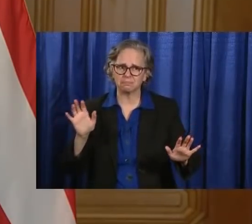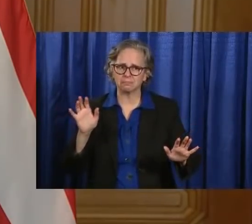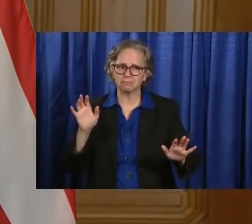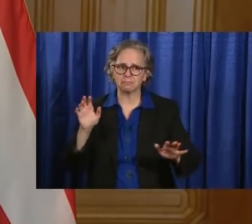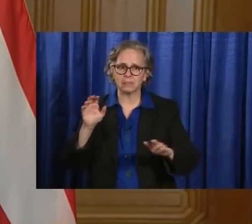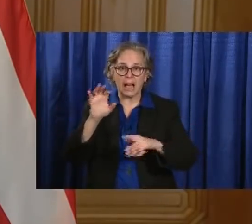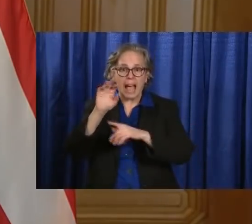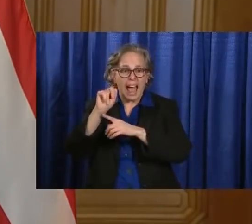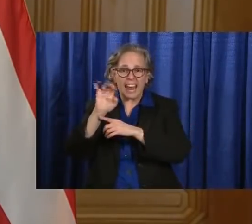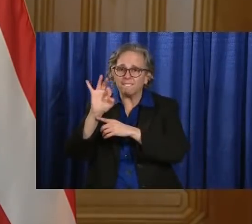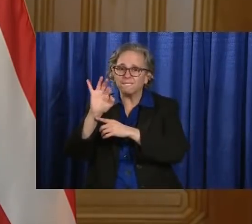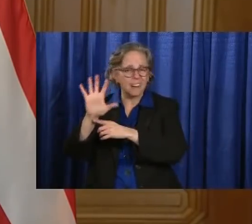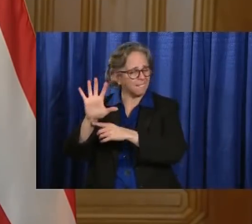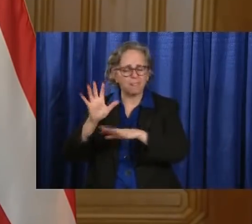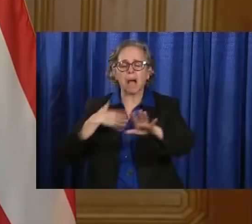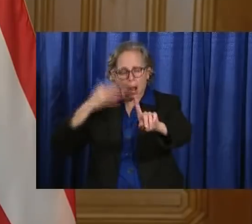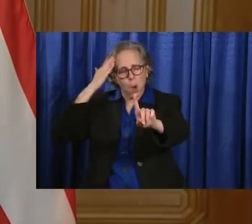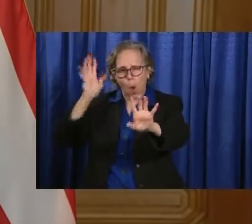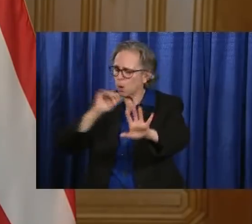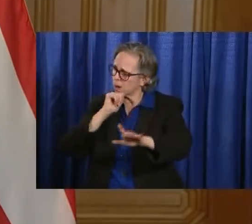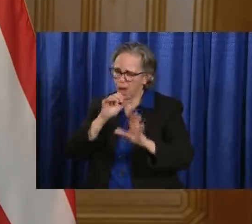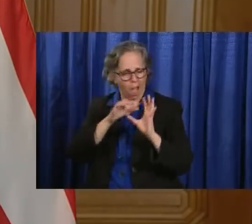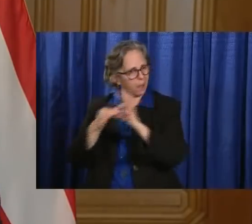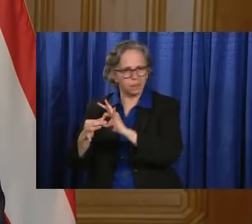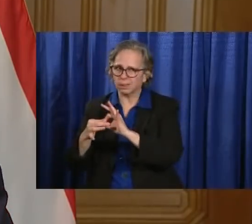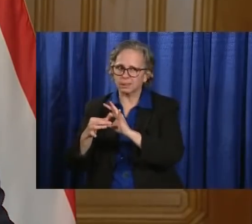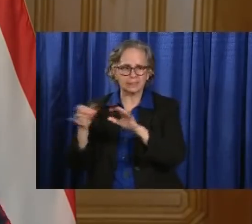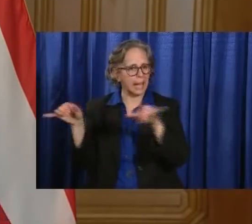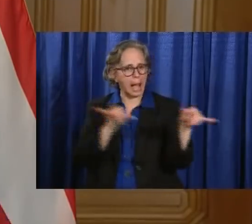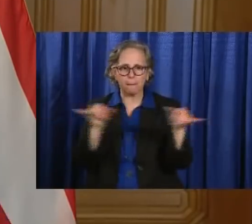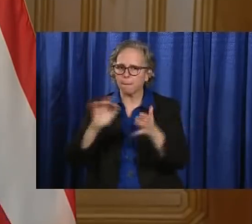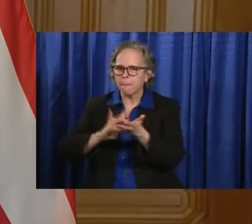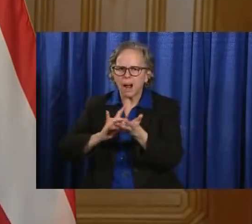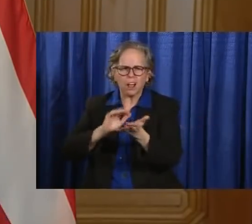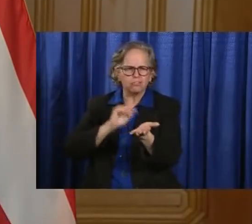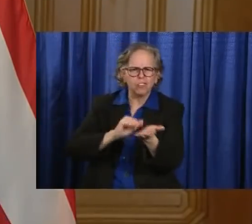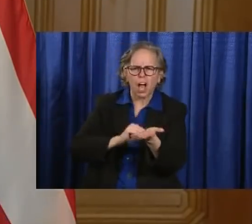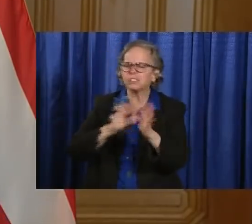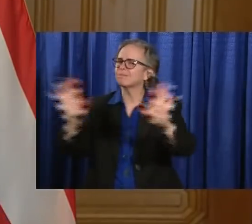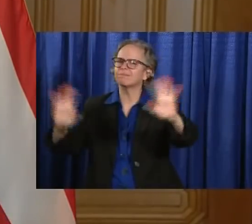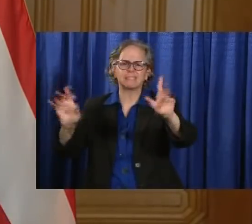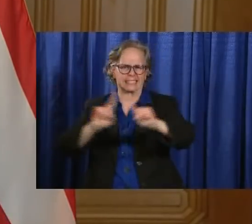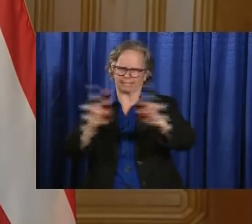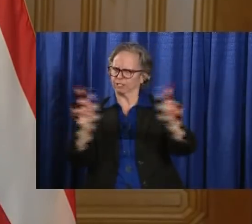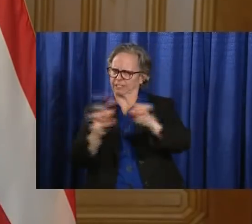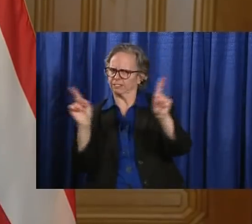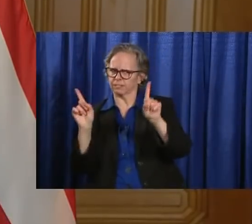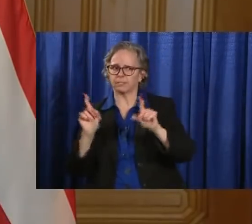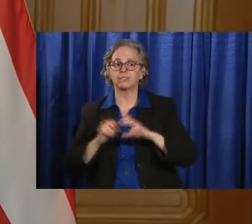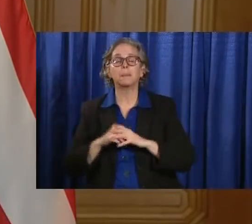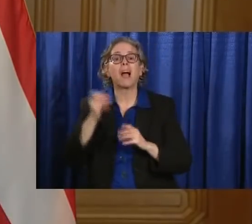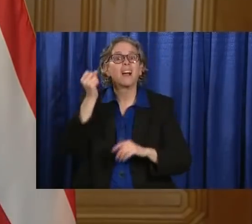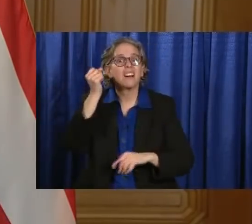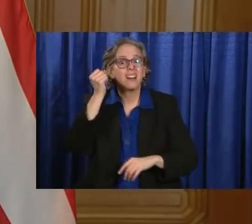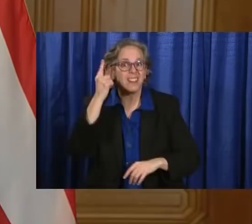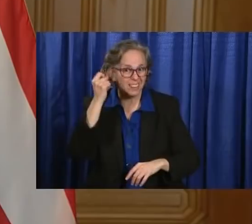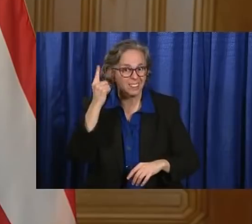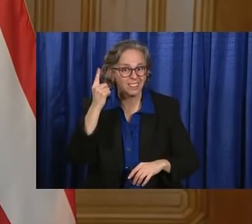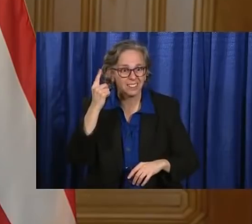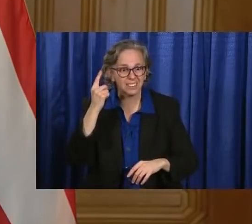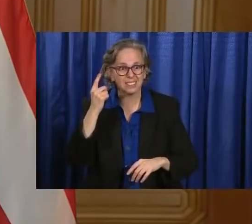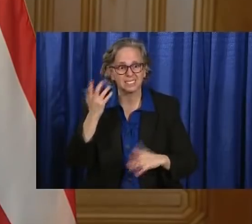95 masks. They're not what the medical community wears. But I think we should look at